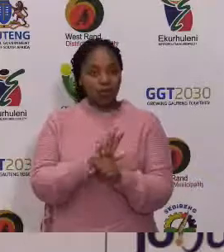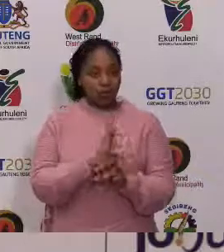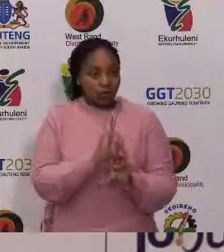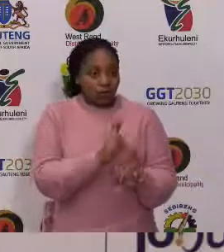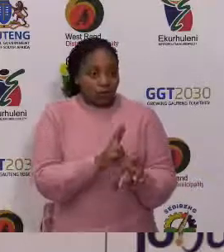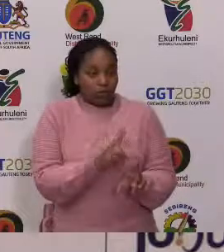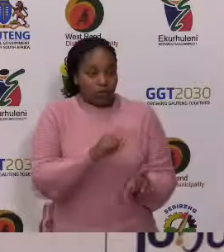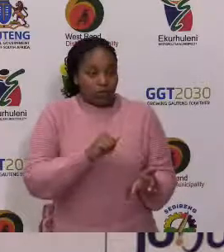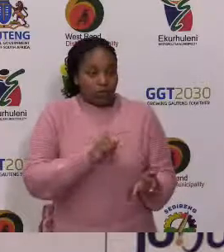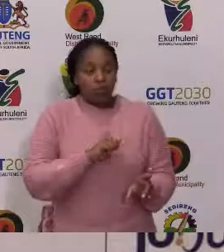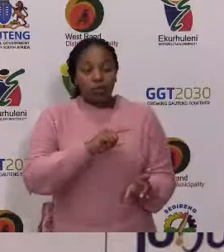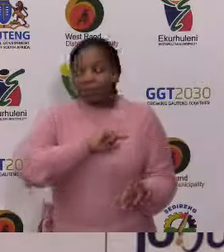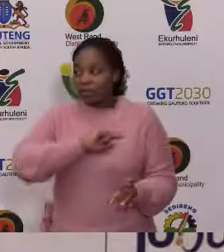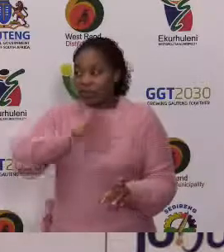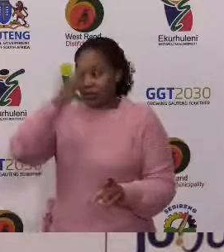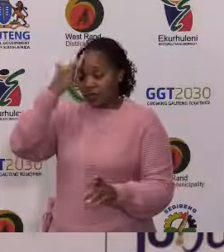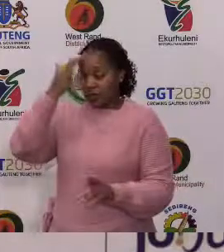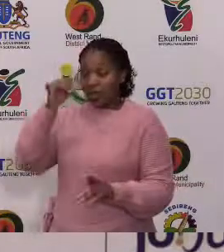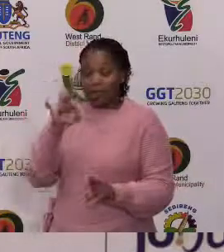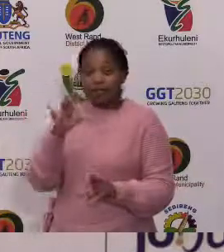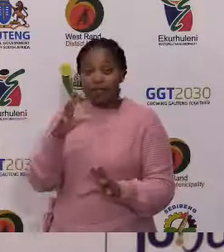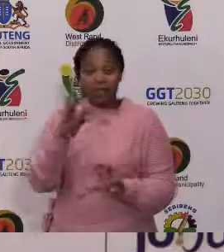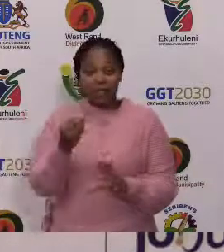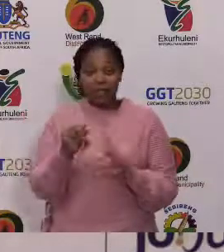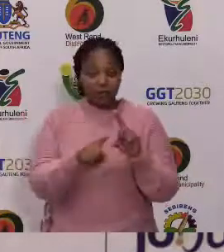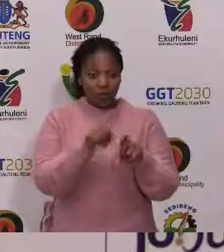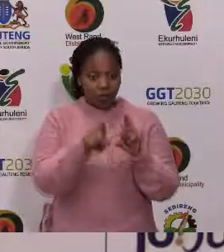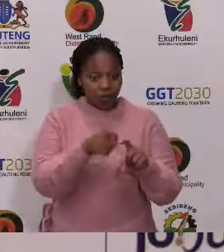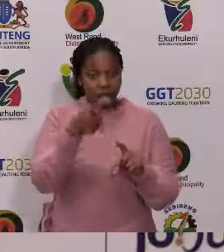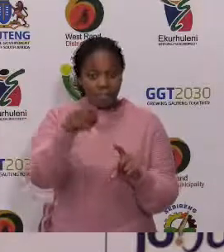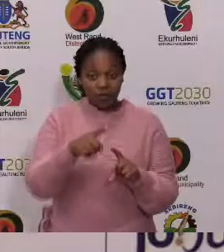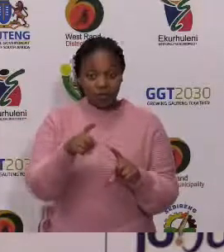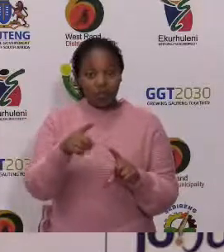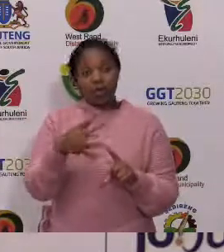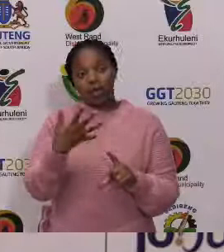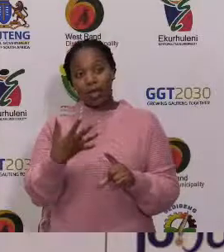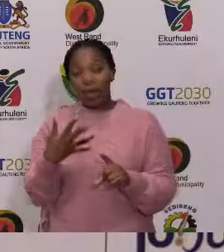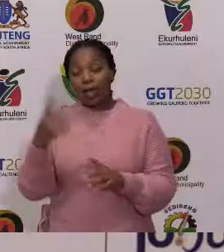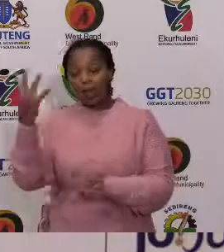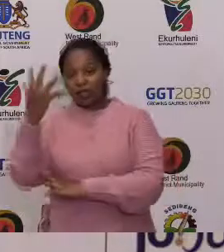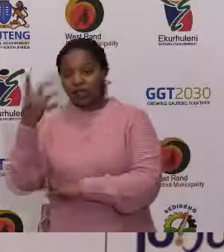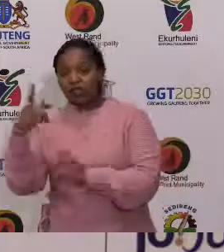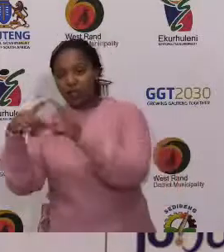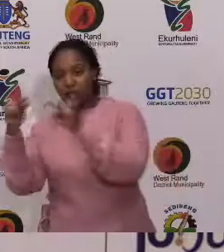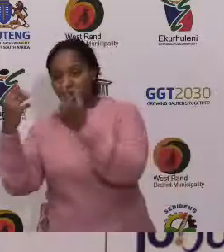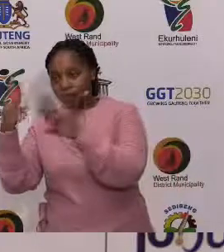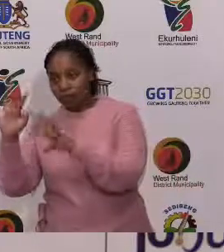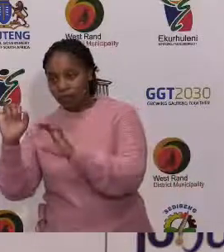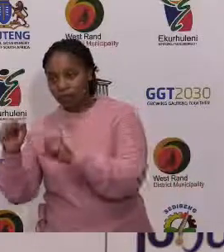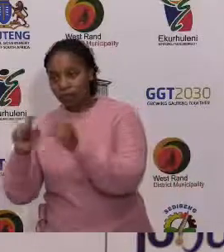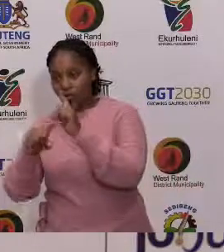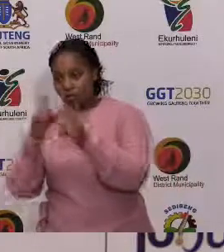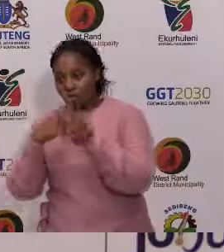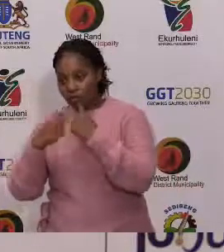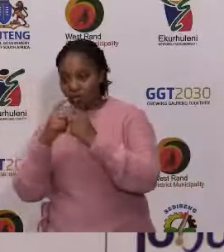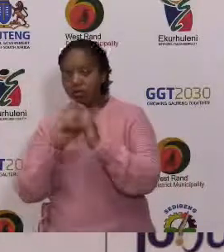Because I know if you deal with the questions for professors, we are done, then we will deal with our response.